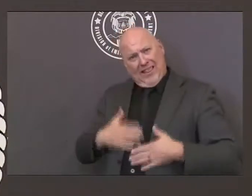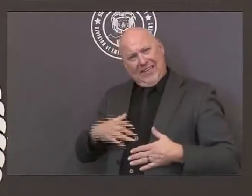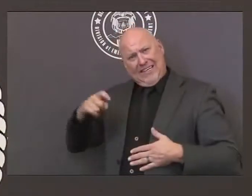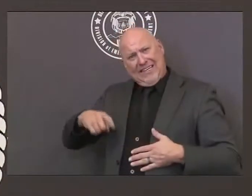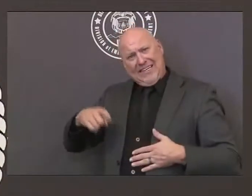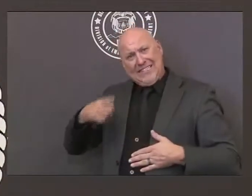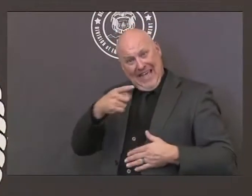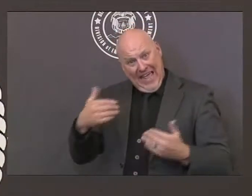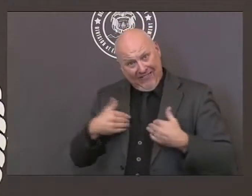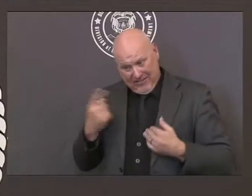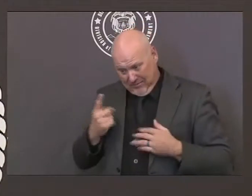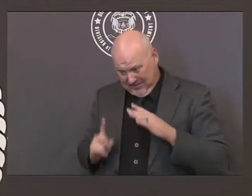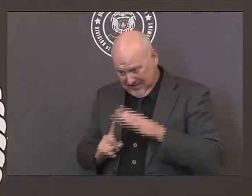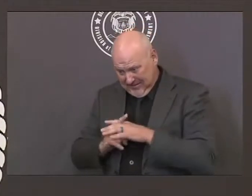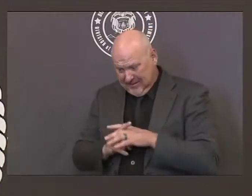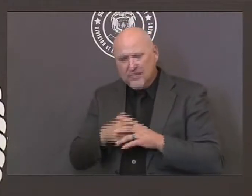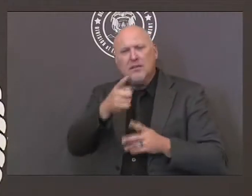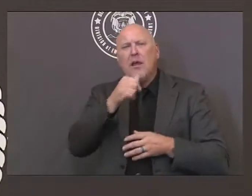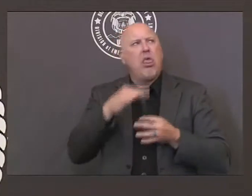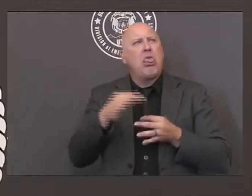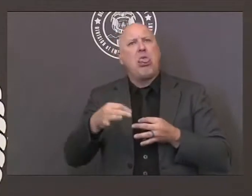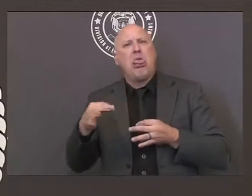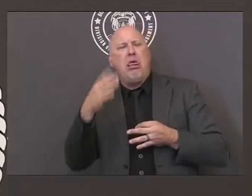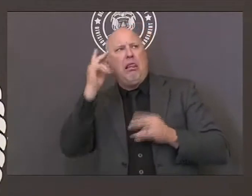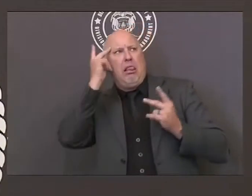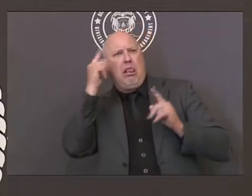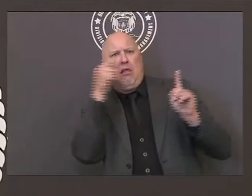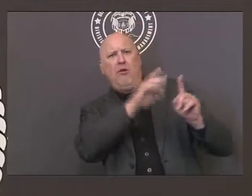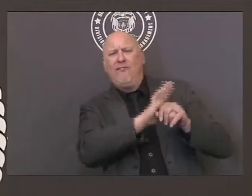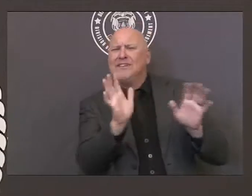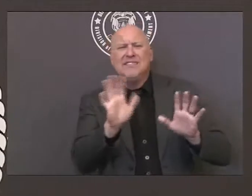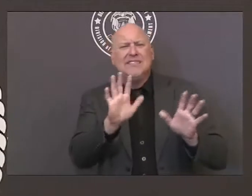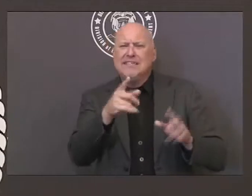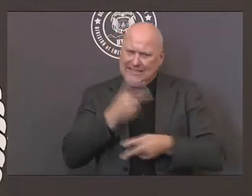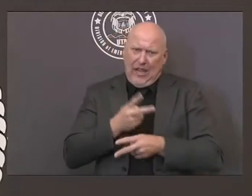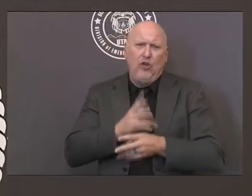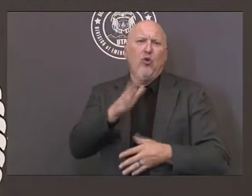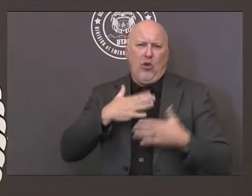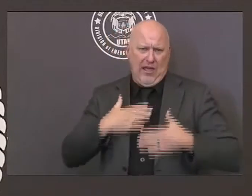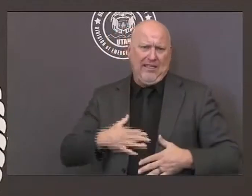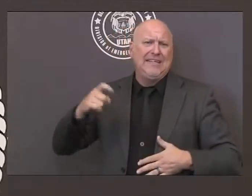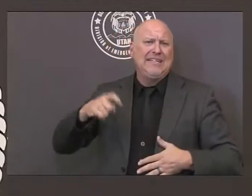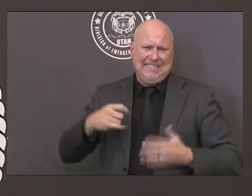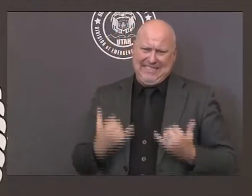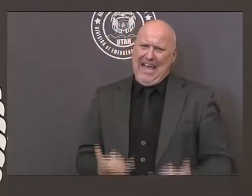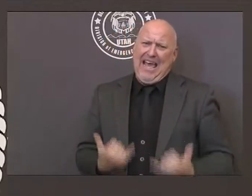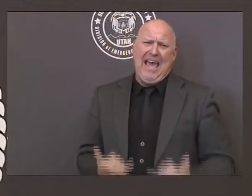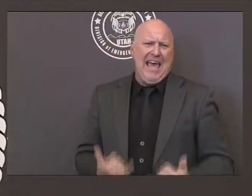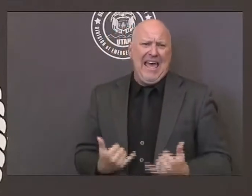our community's health. And delays in care can actually be life-threatening.